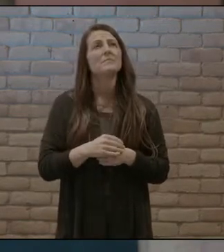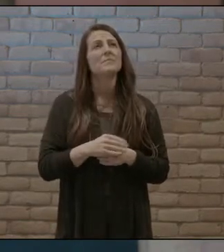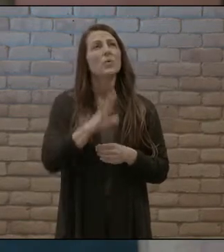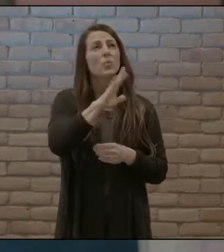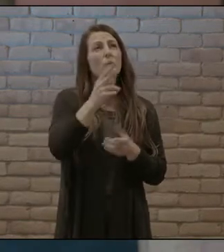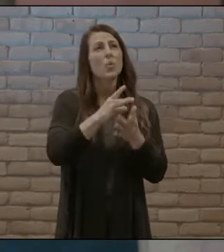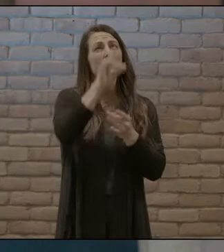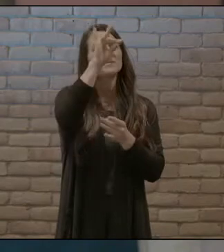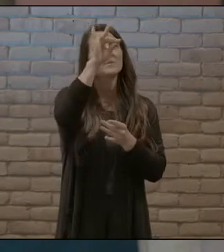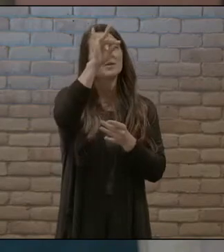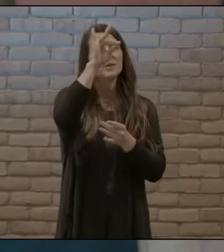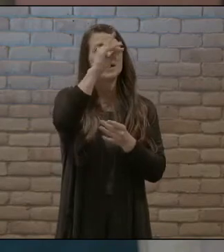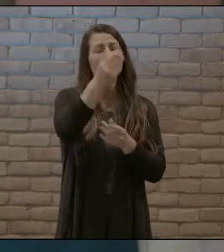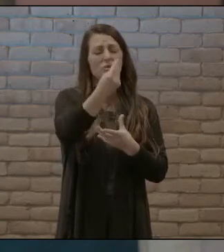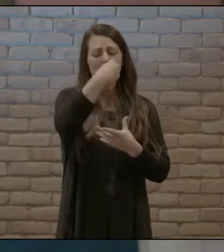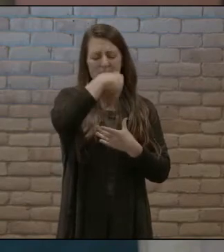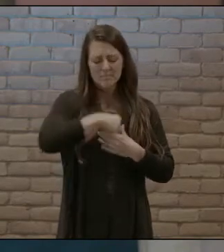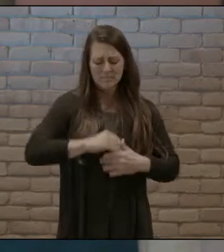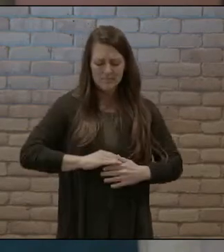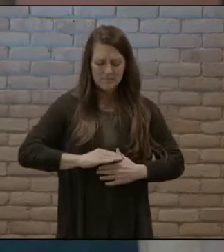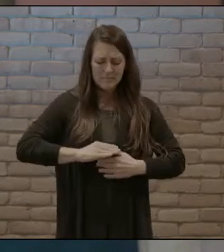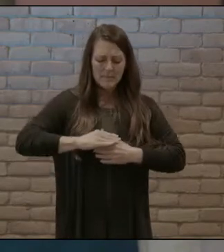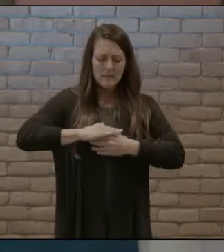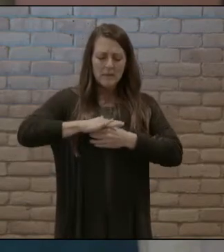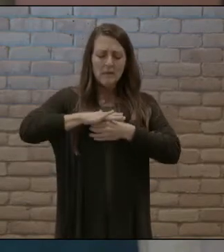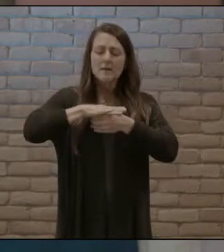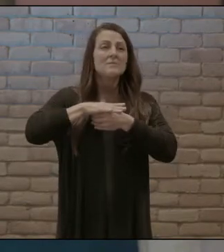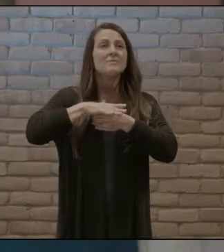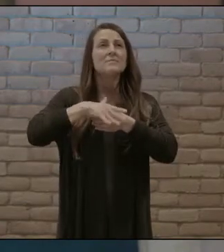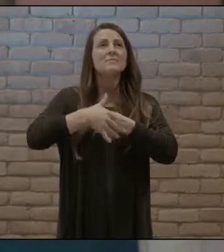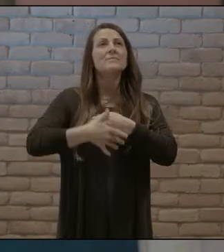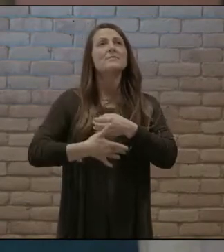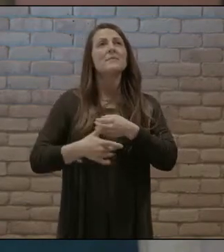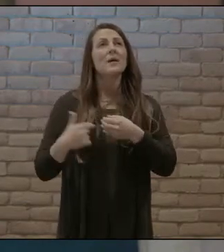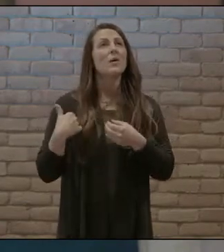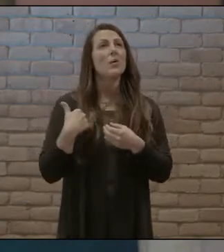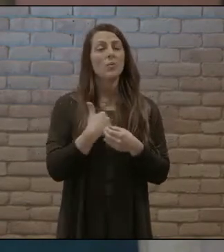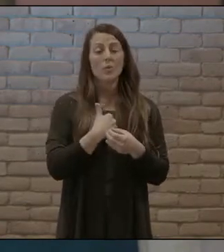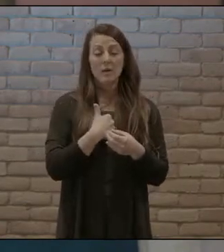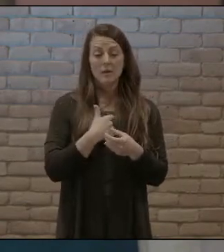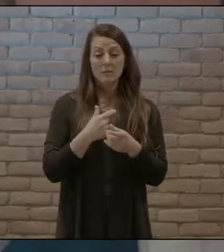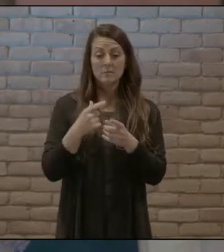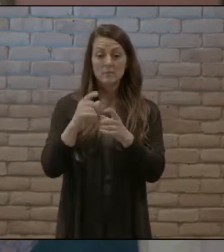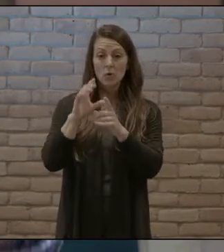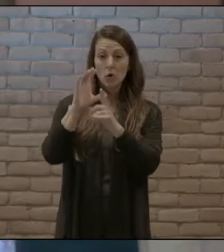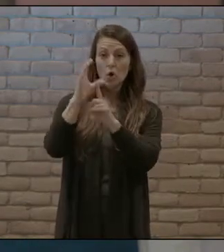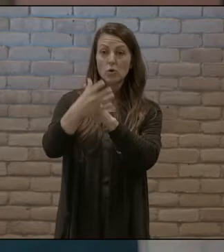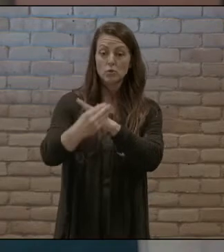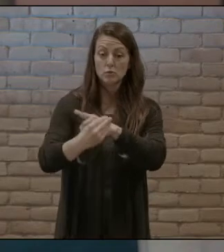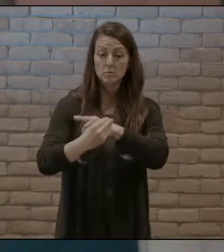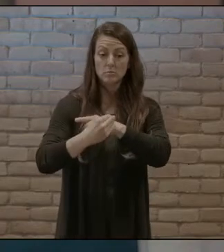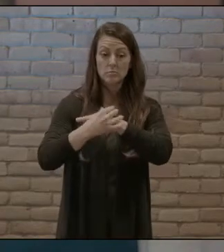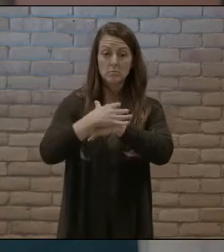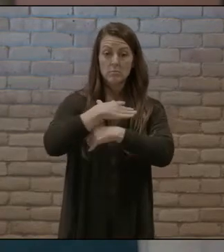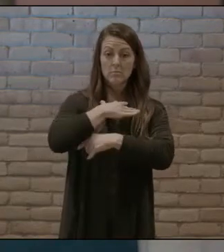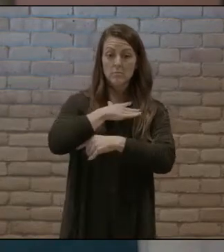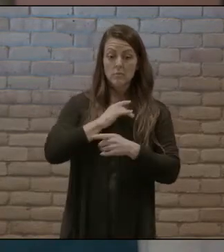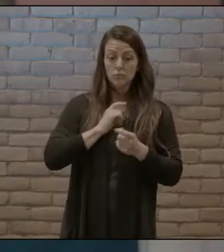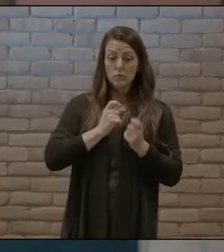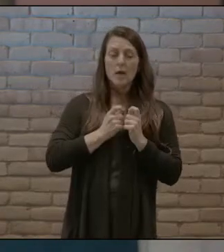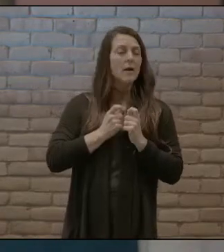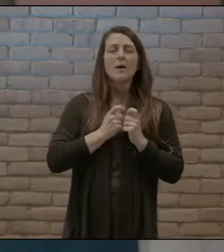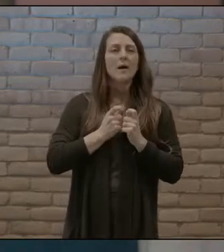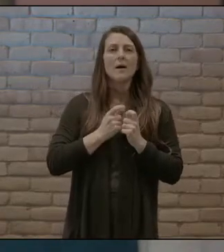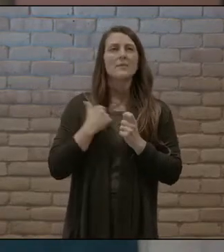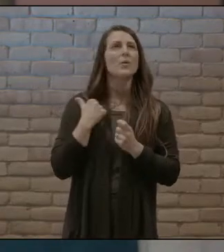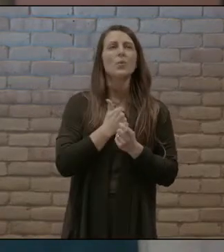Spirit, that we would not be transformed by the culture, but that we would bring transformation to it.